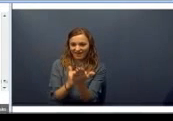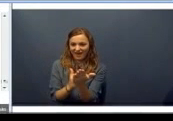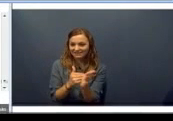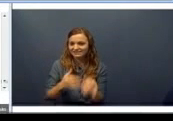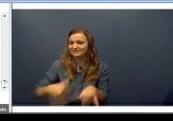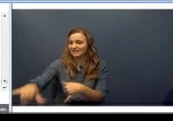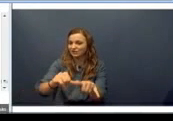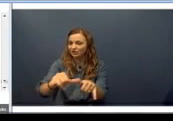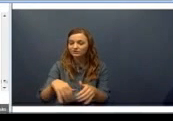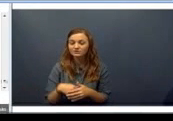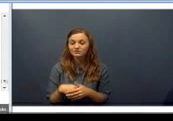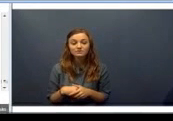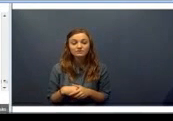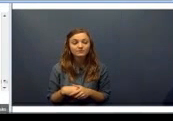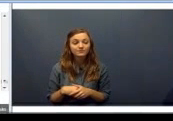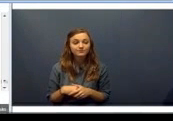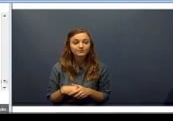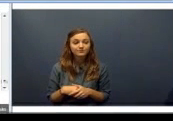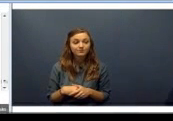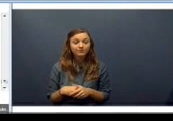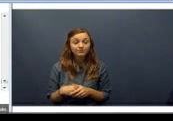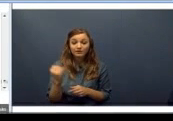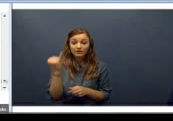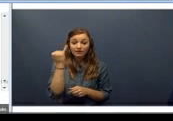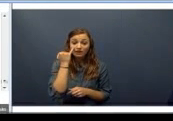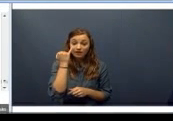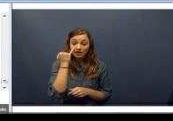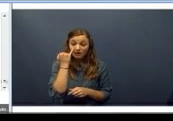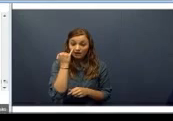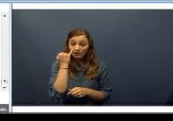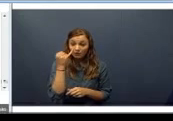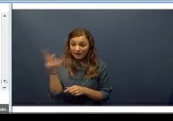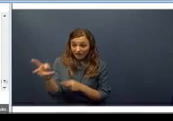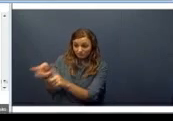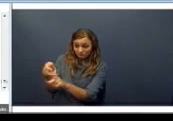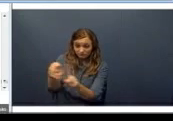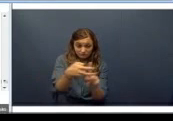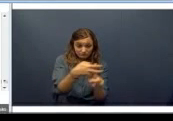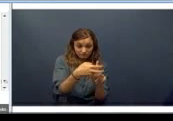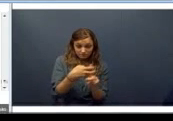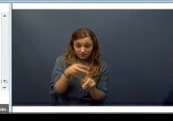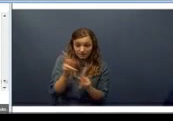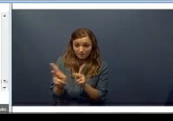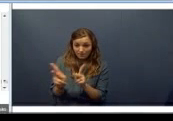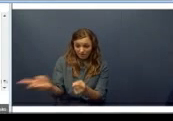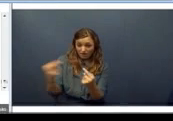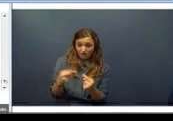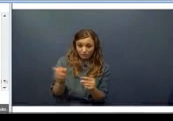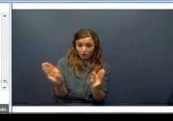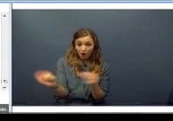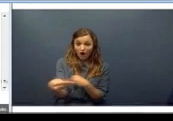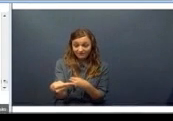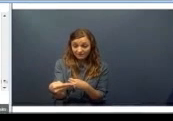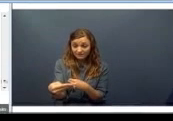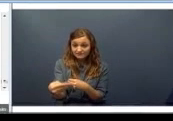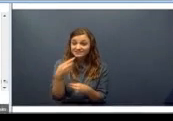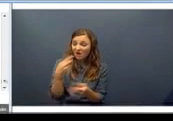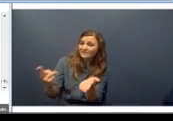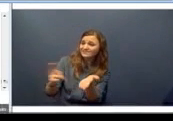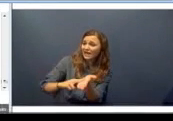much faster than the guidelines and standards. So if you can get people in to your office and